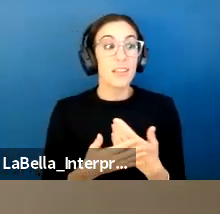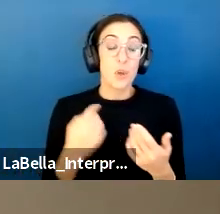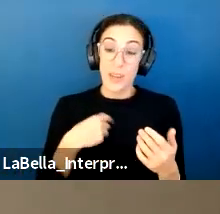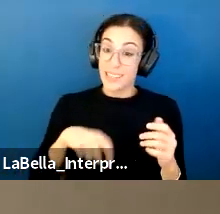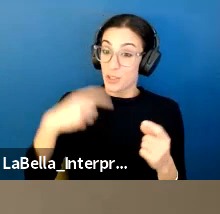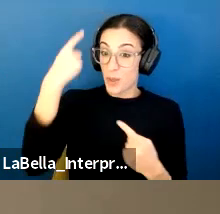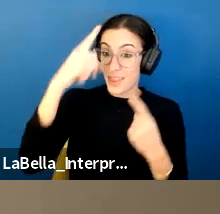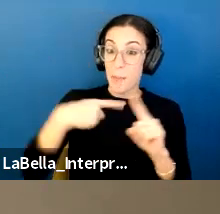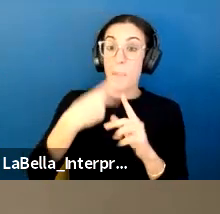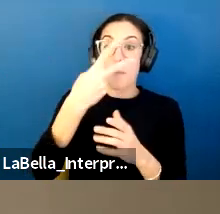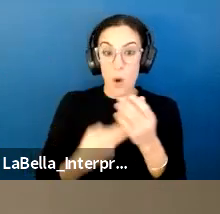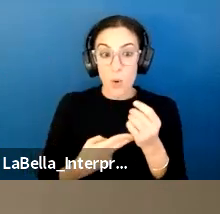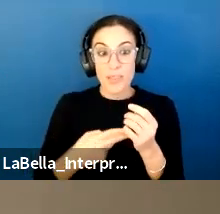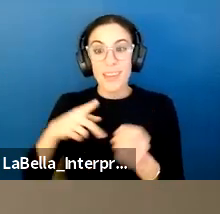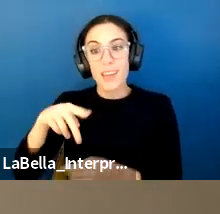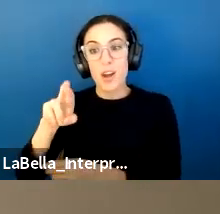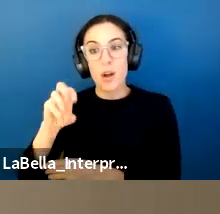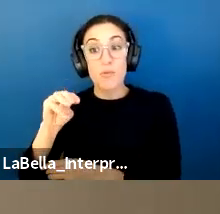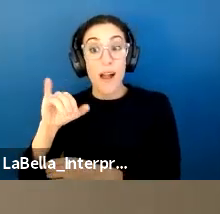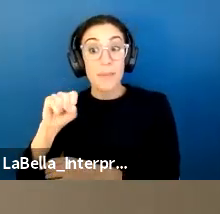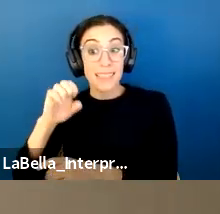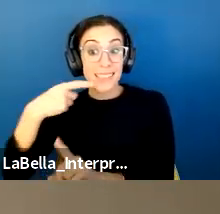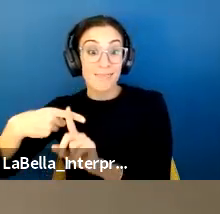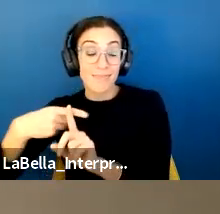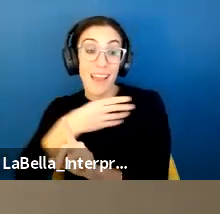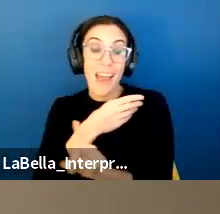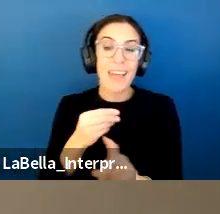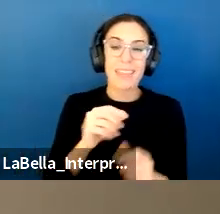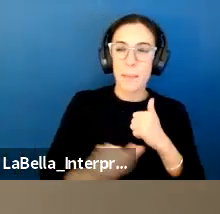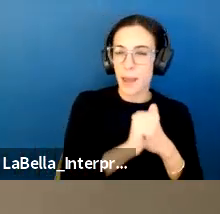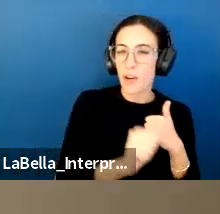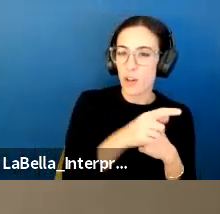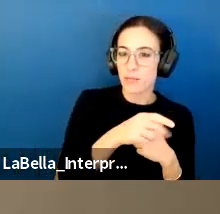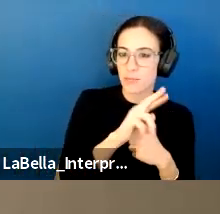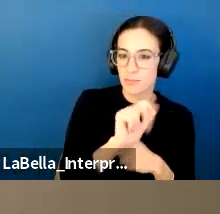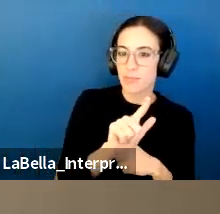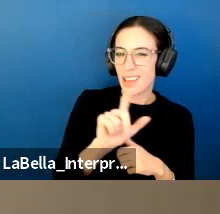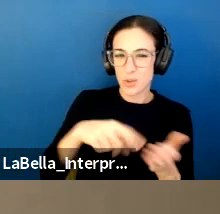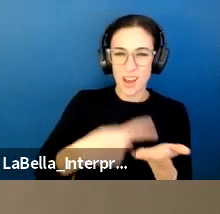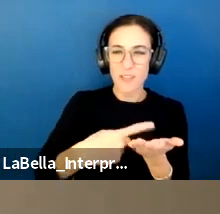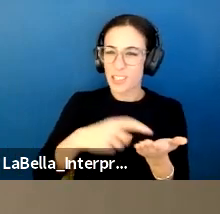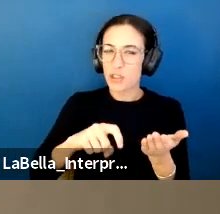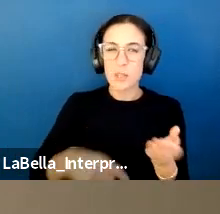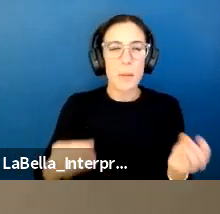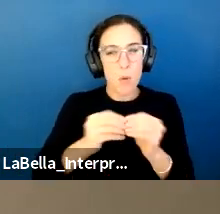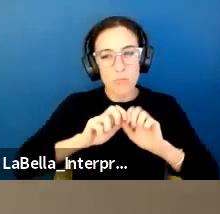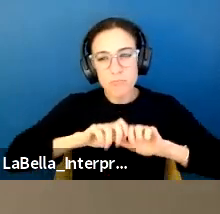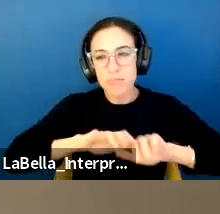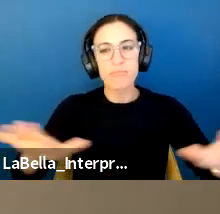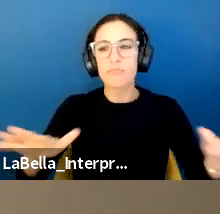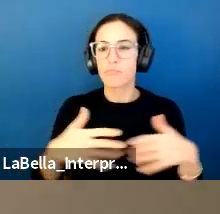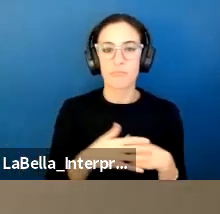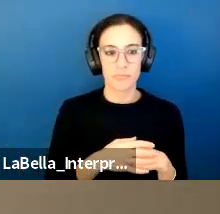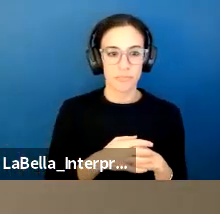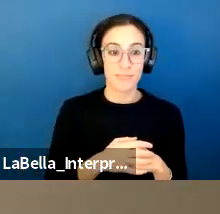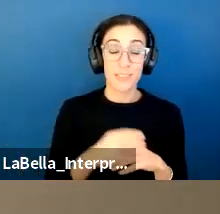the peril, and those discussions need to be, I believe, widespread. So thank you for your time,